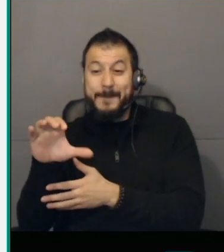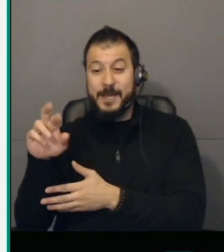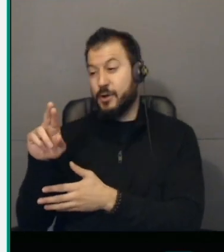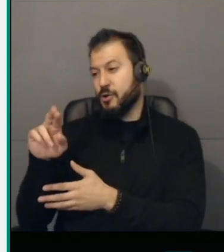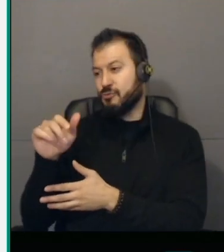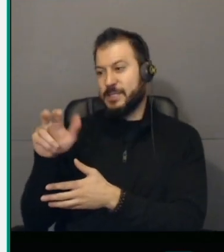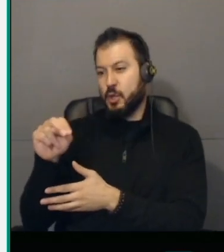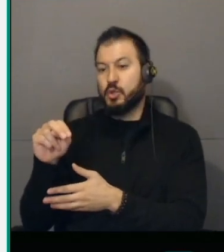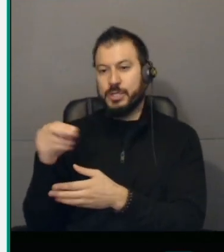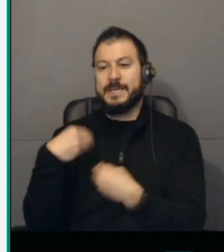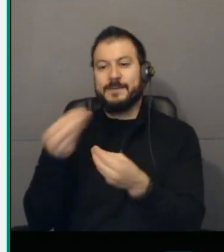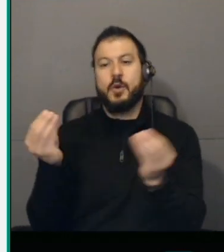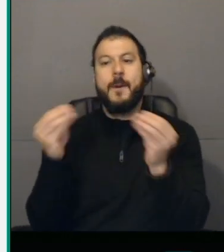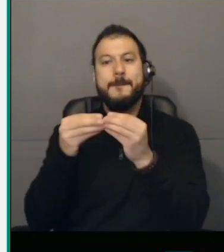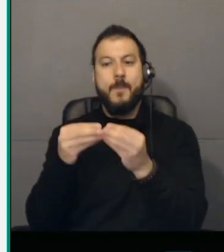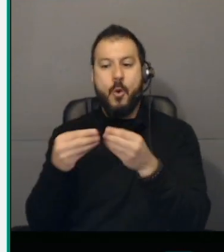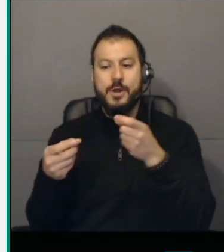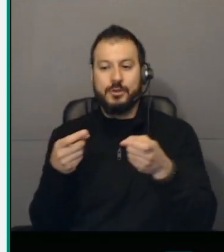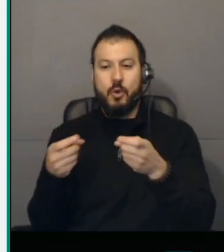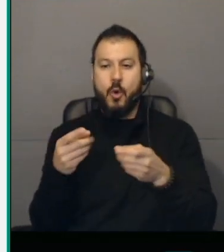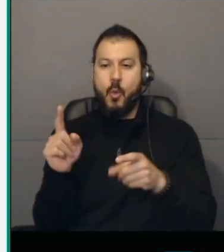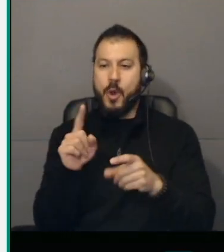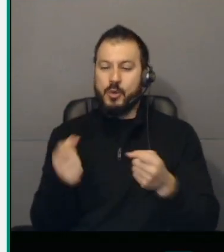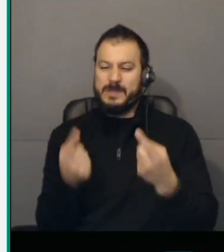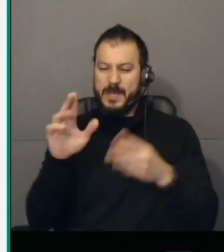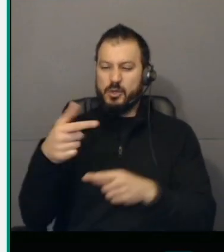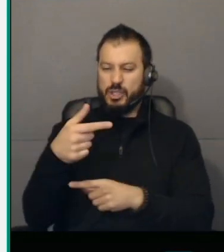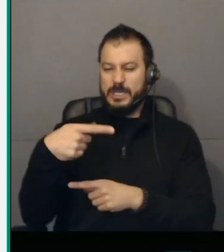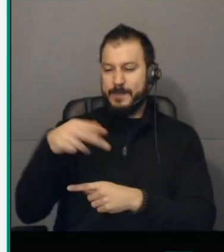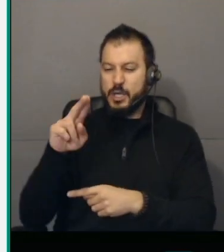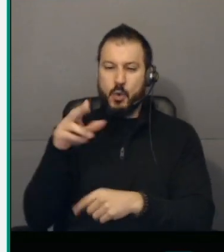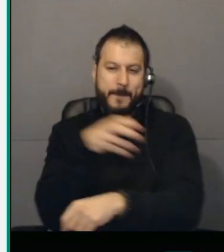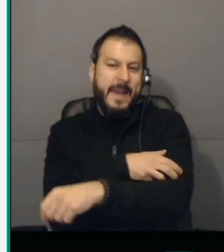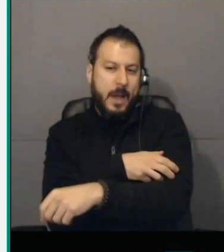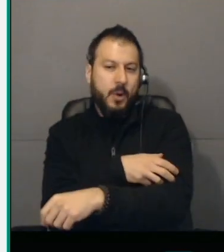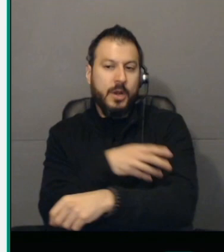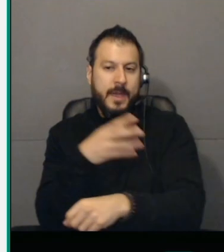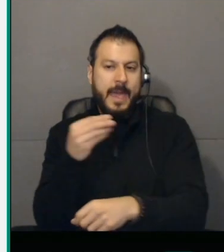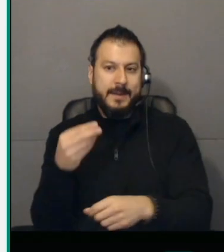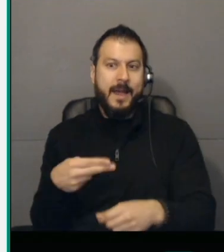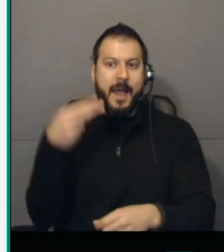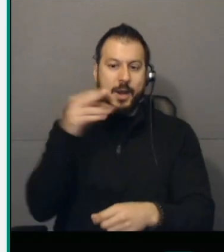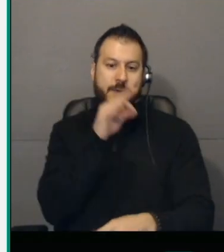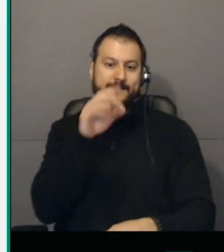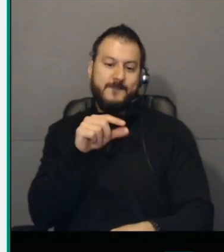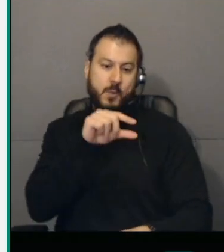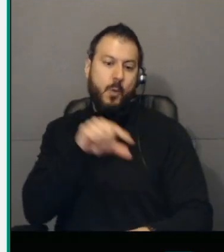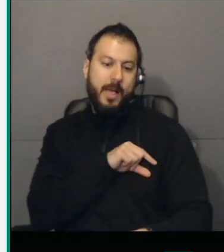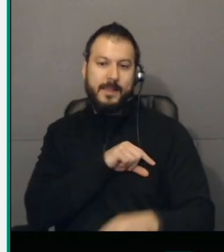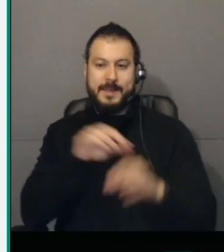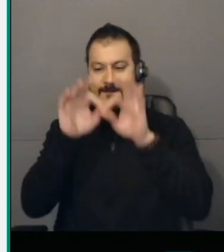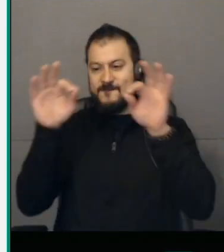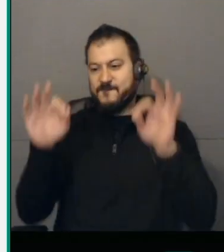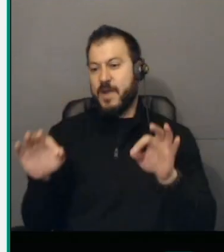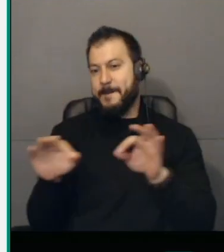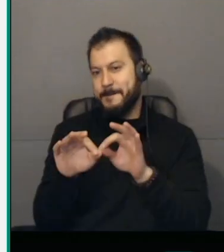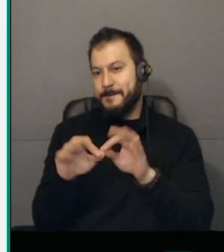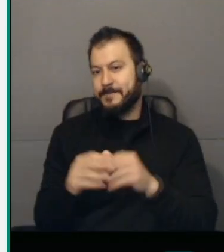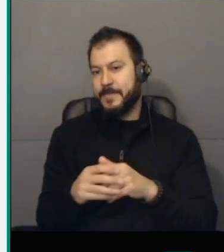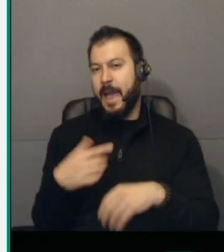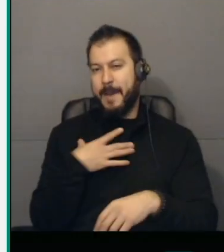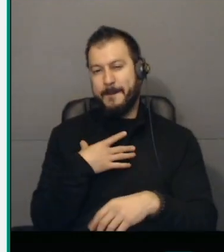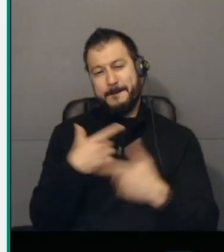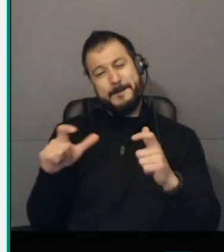you a much better control over where you spend your GPU time and ultimately a higher quality frame. I'm a big fan of the way the VRS API